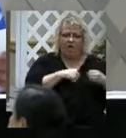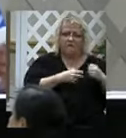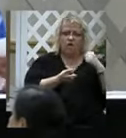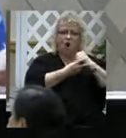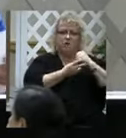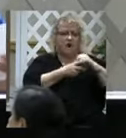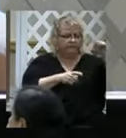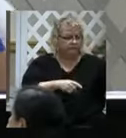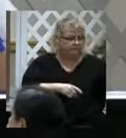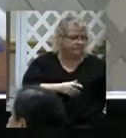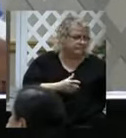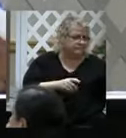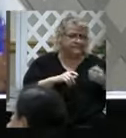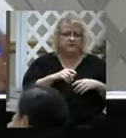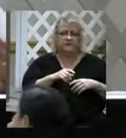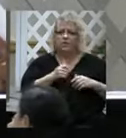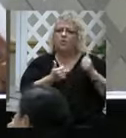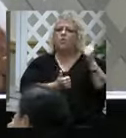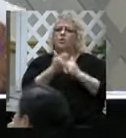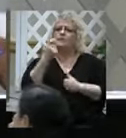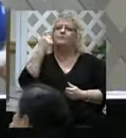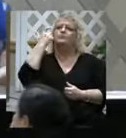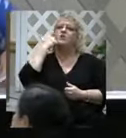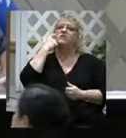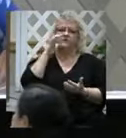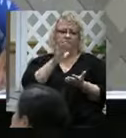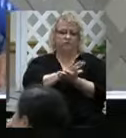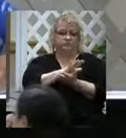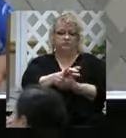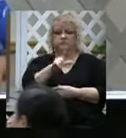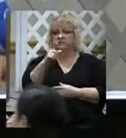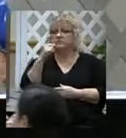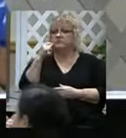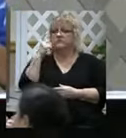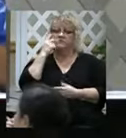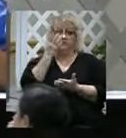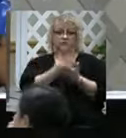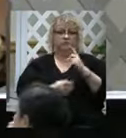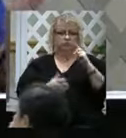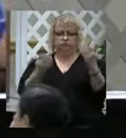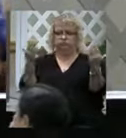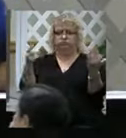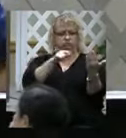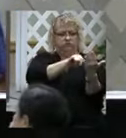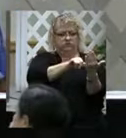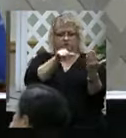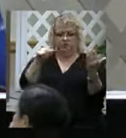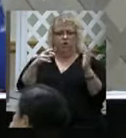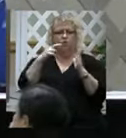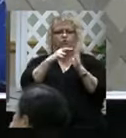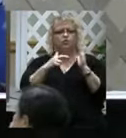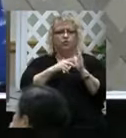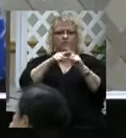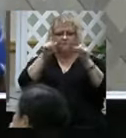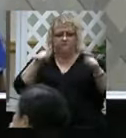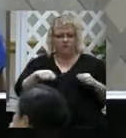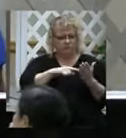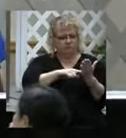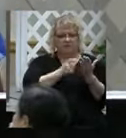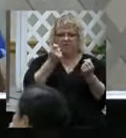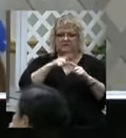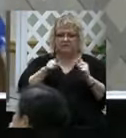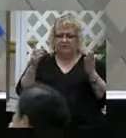could also take a look at what's the most recent version. I've had experiences where I've seen two different versions of a particular registration form, slightly